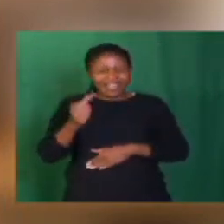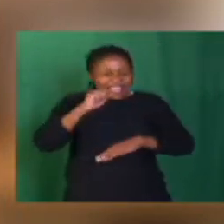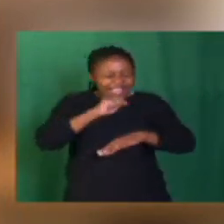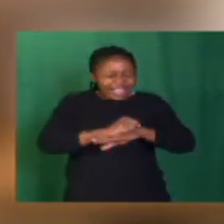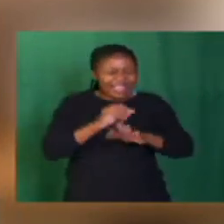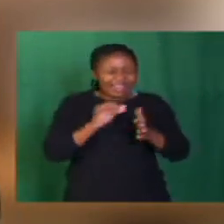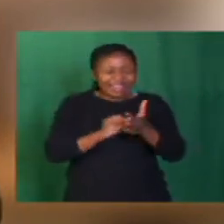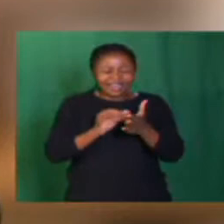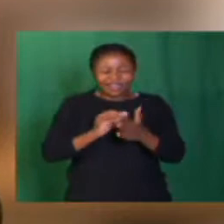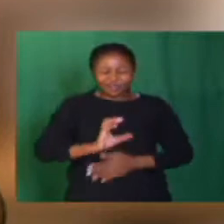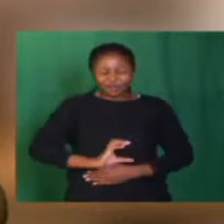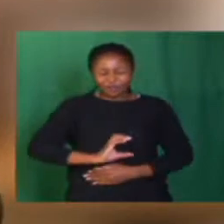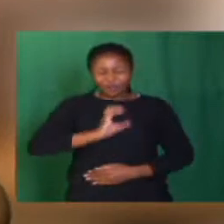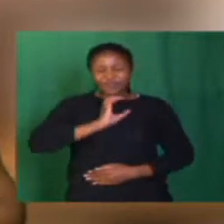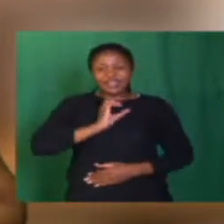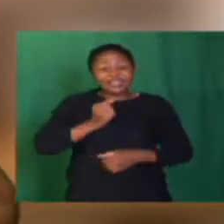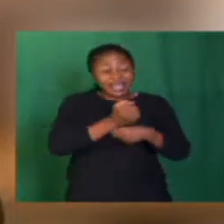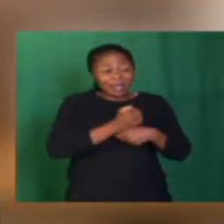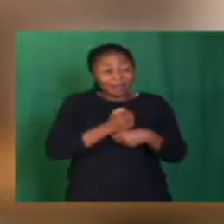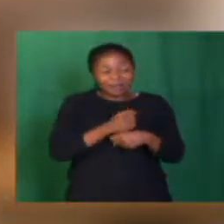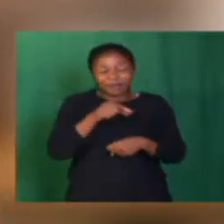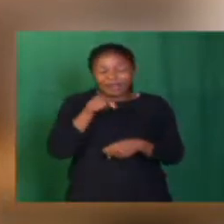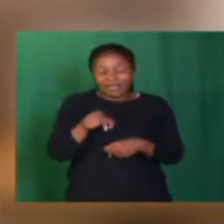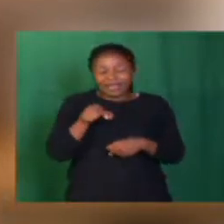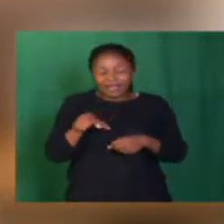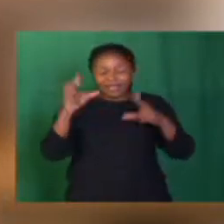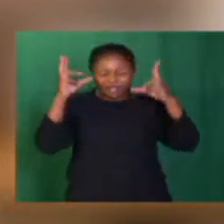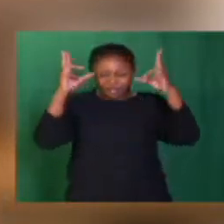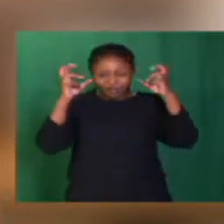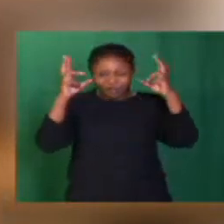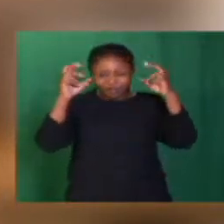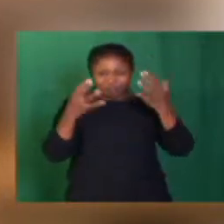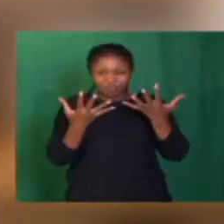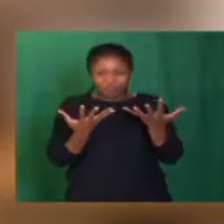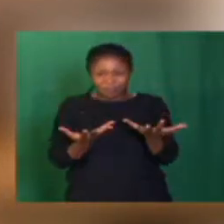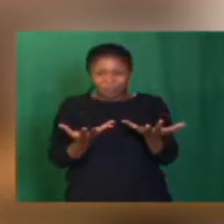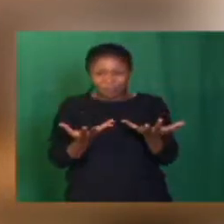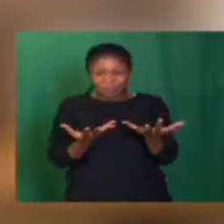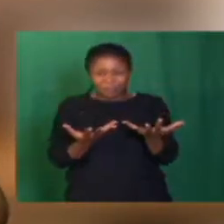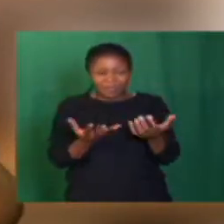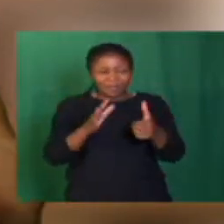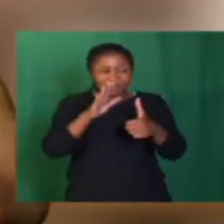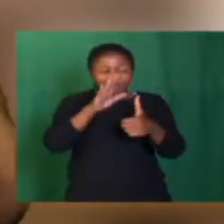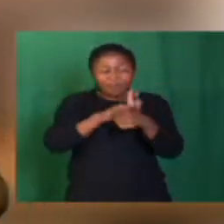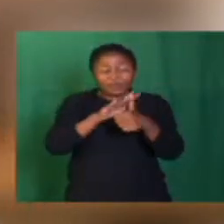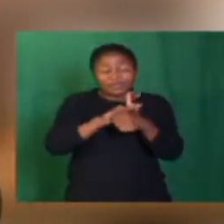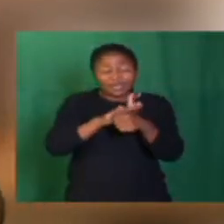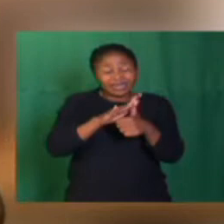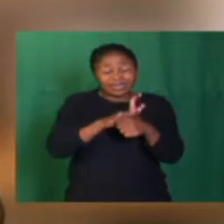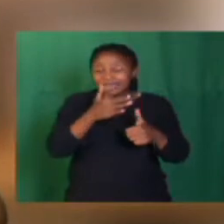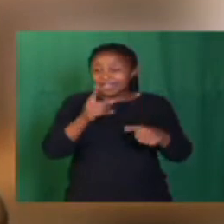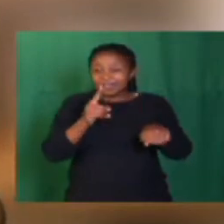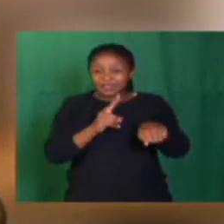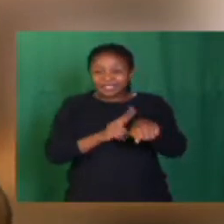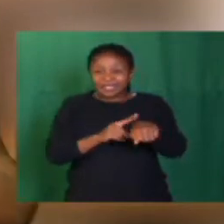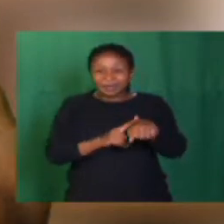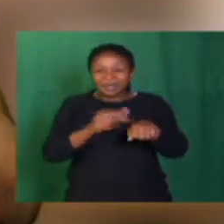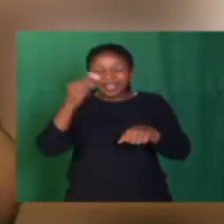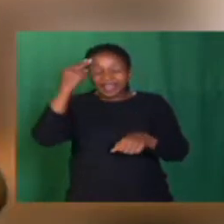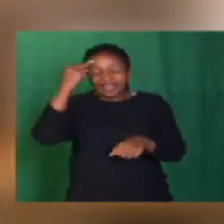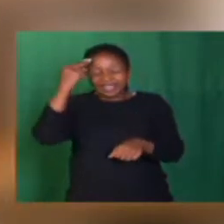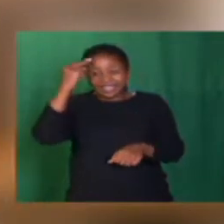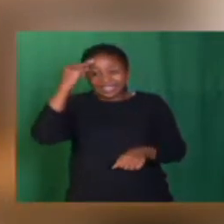it comes to the topic that you are going to be sharing. So it is important, my learners, that we understand the skill of speaking.